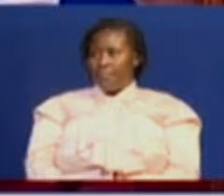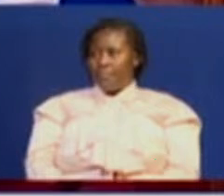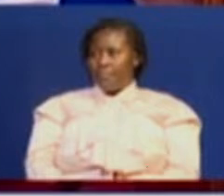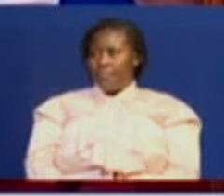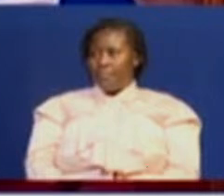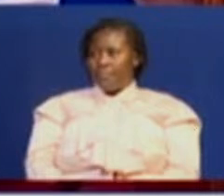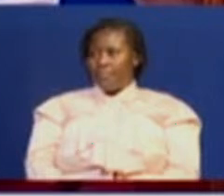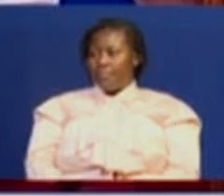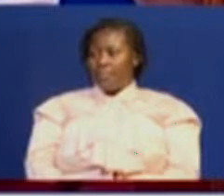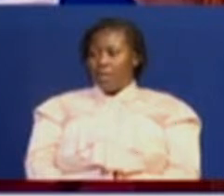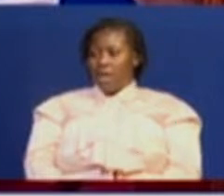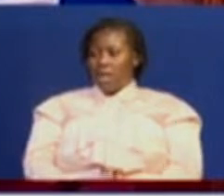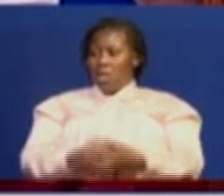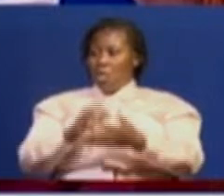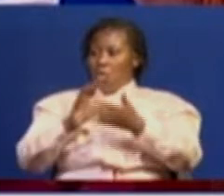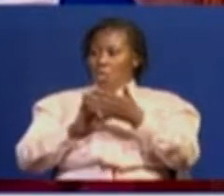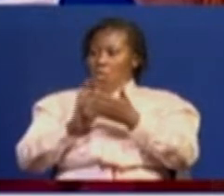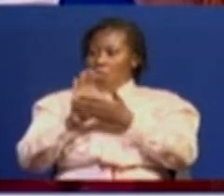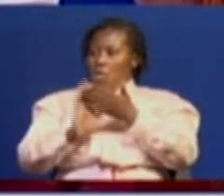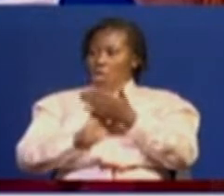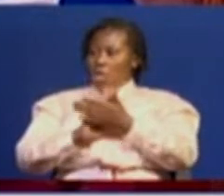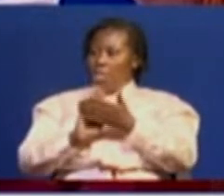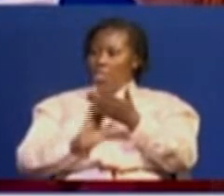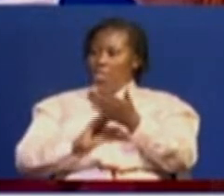Let's go now to the